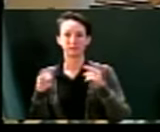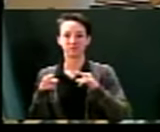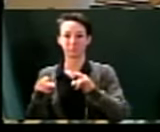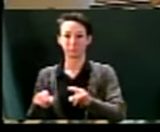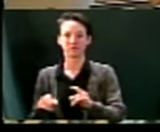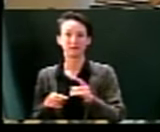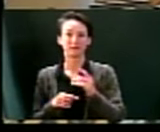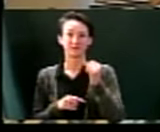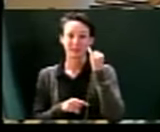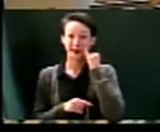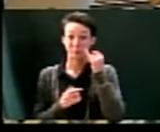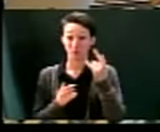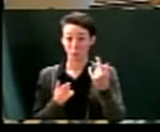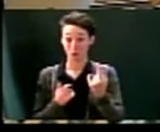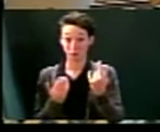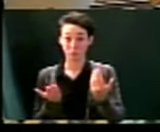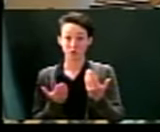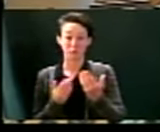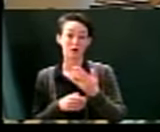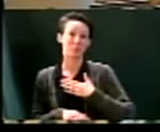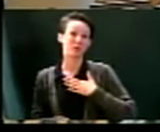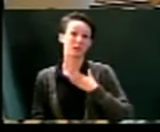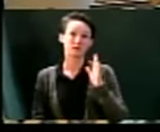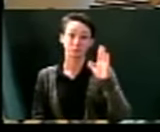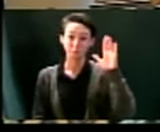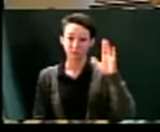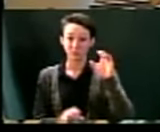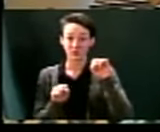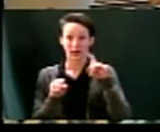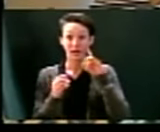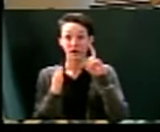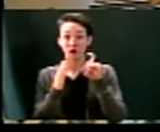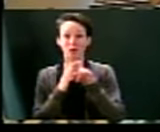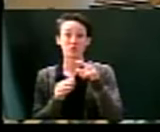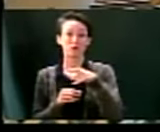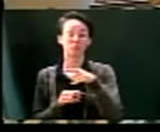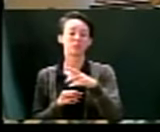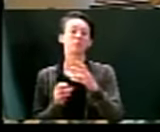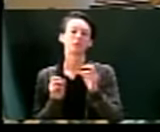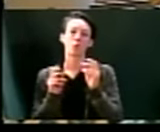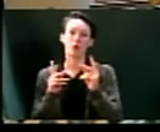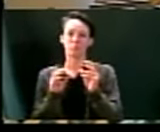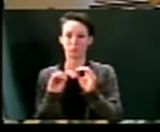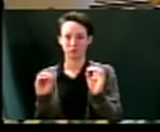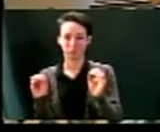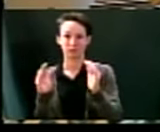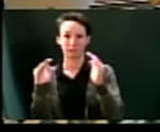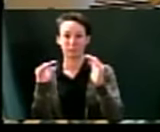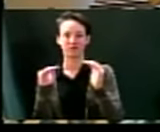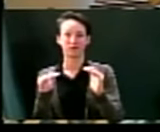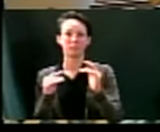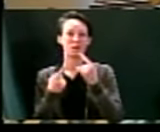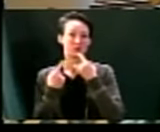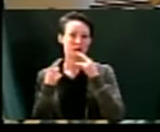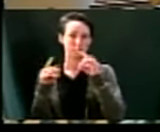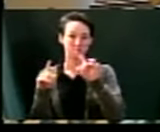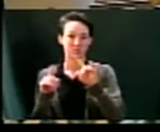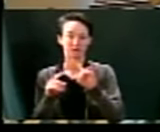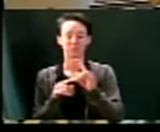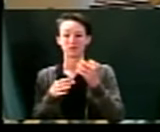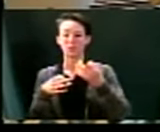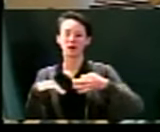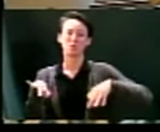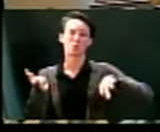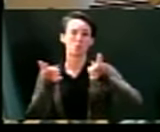your hand so we can acknowledge you. Okay, then we'll go on into announcements, and this one is very